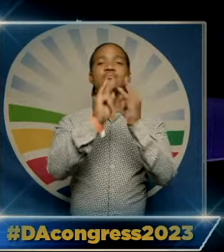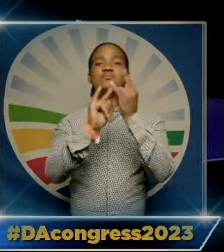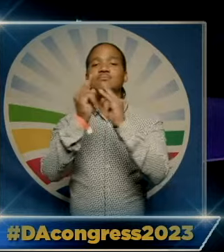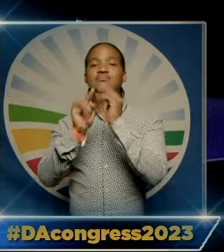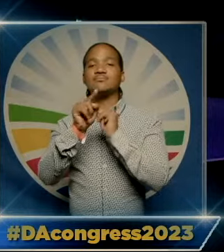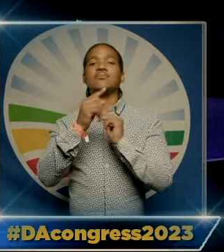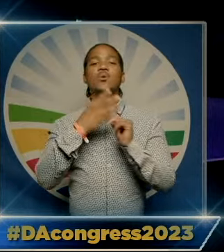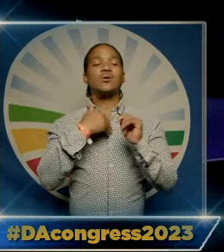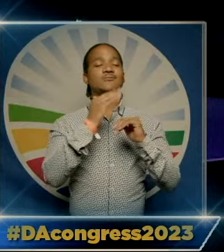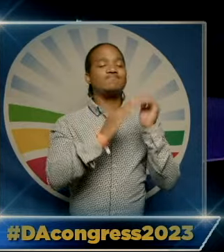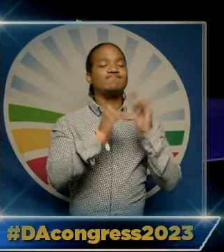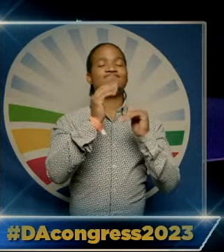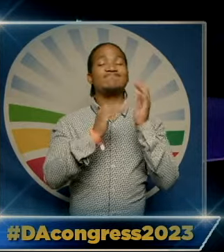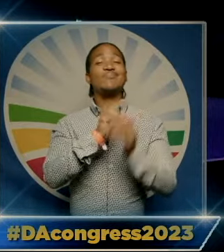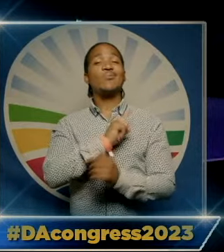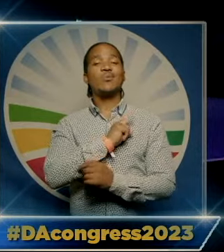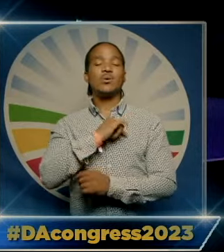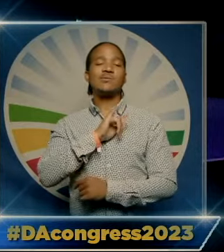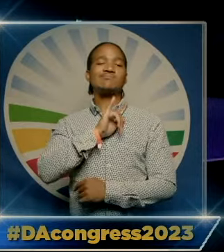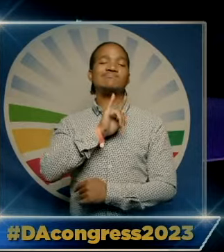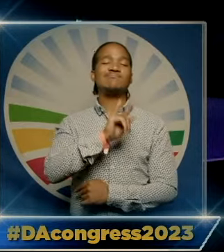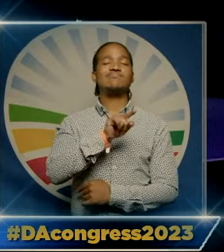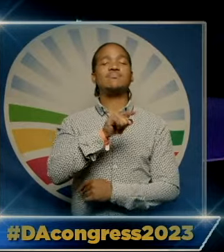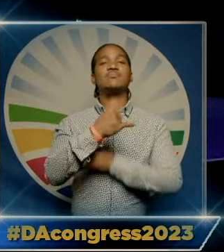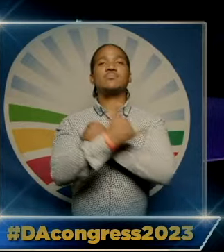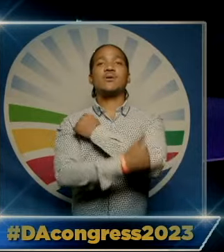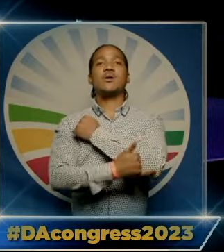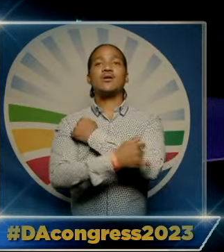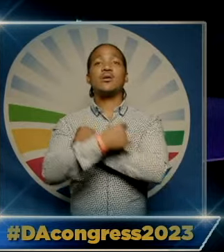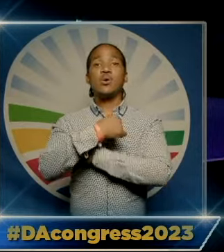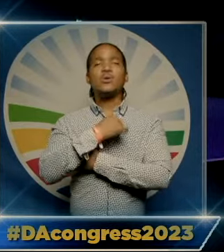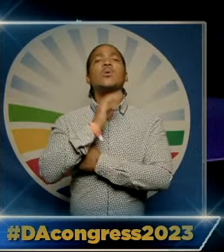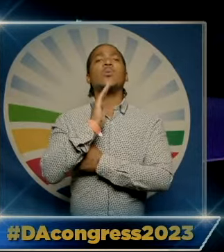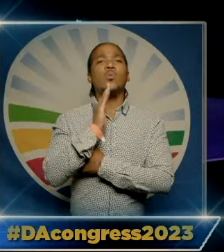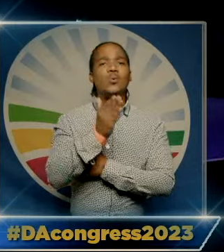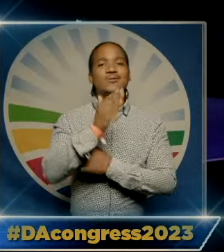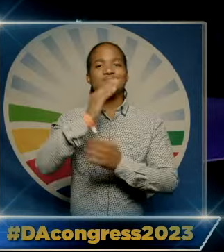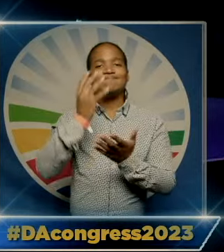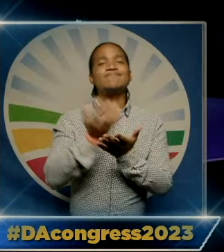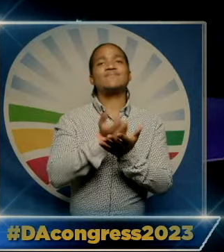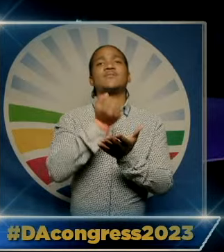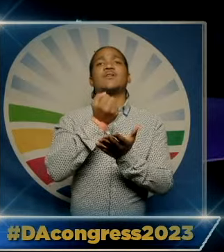love this country and we will save and rebuild South Africa.